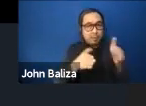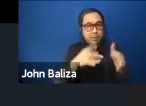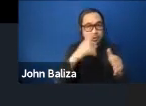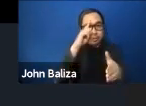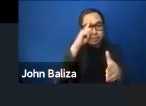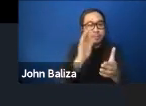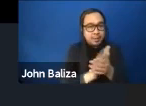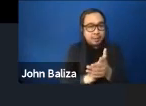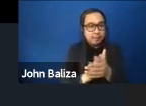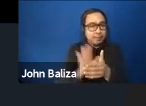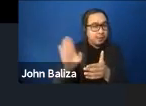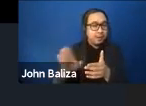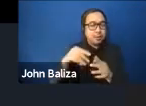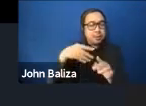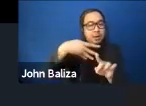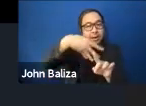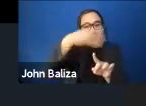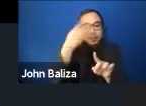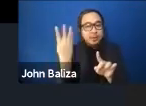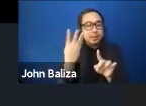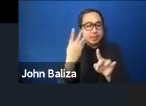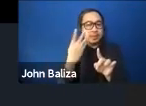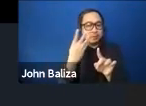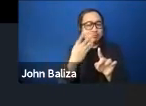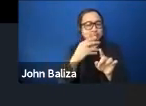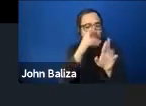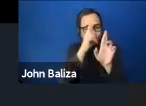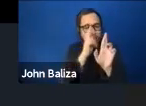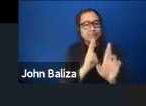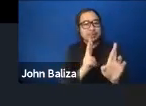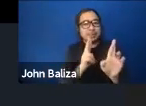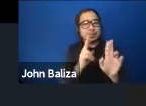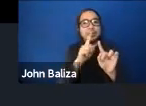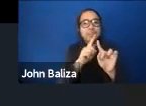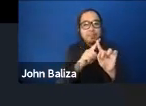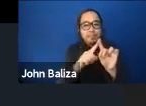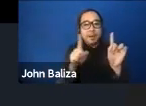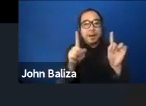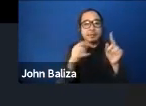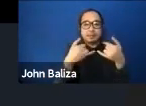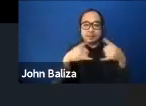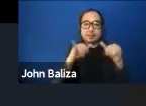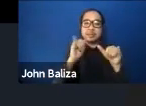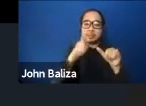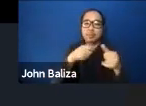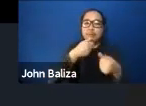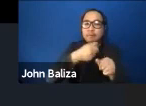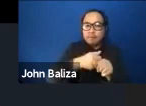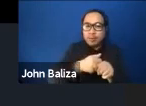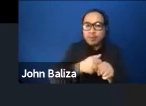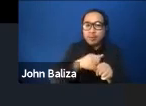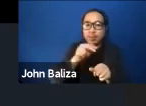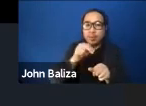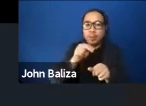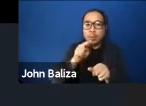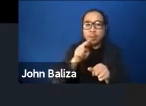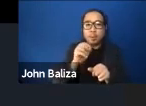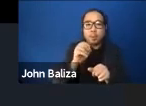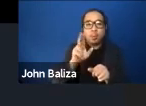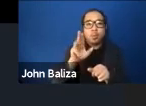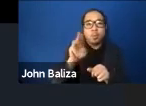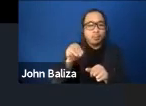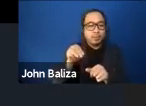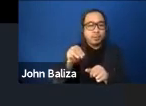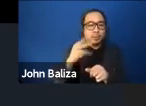nature. However, there are still the harmful norm and belief that being